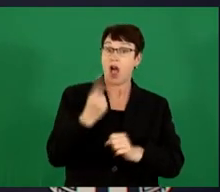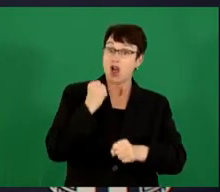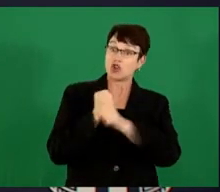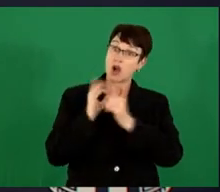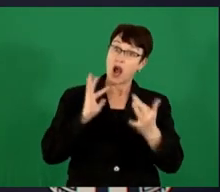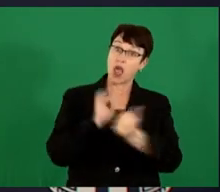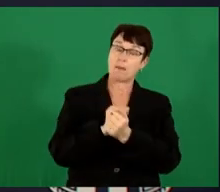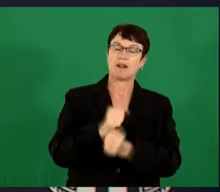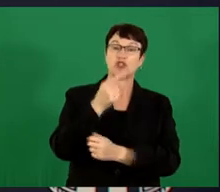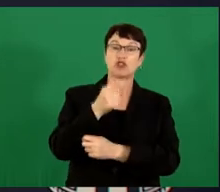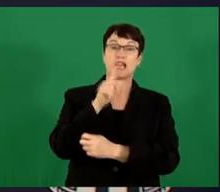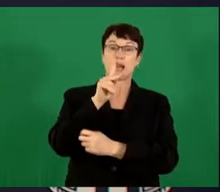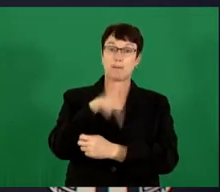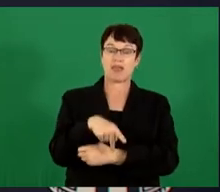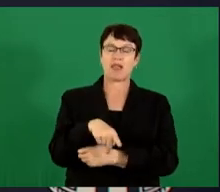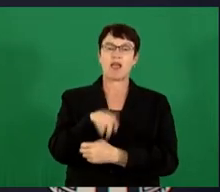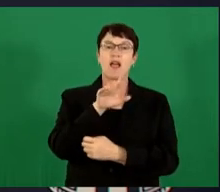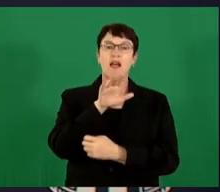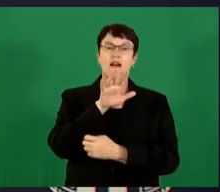is expected.